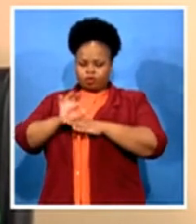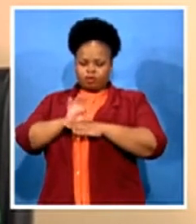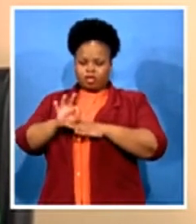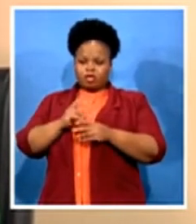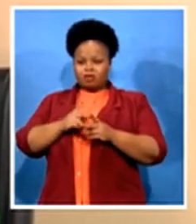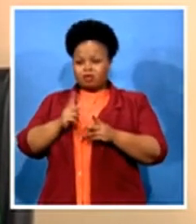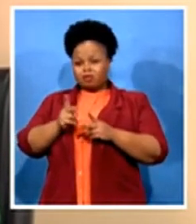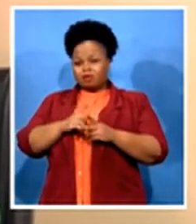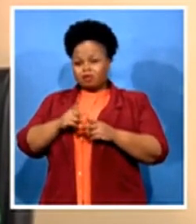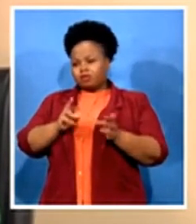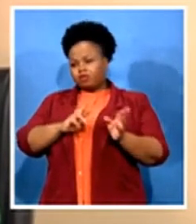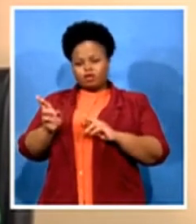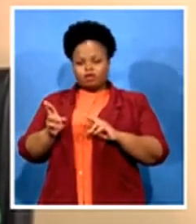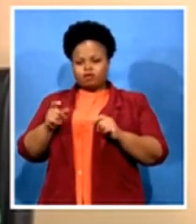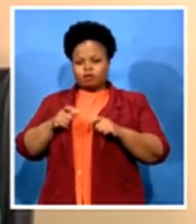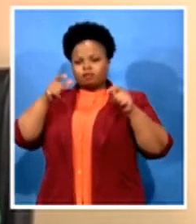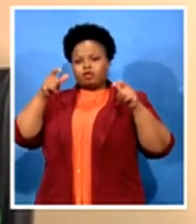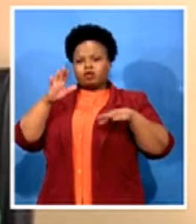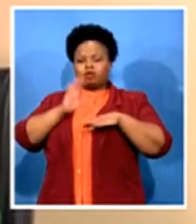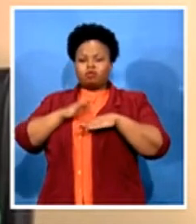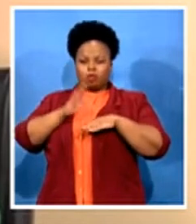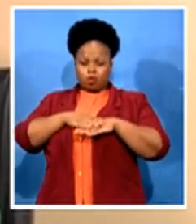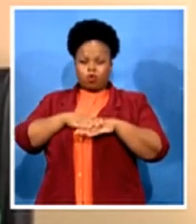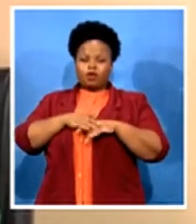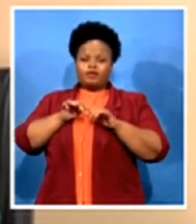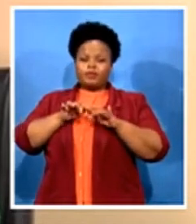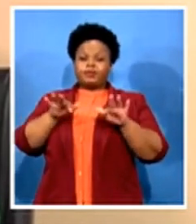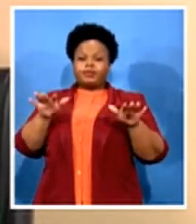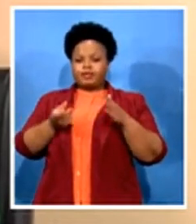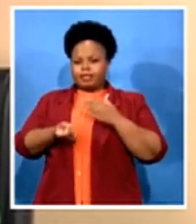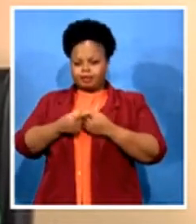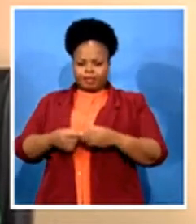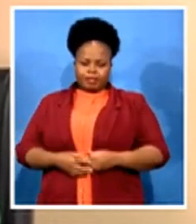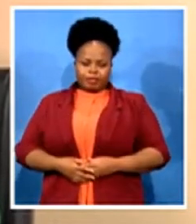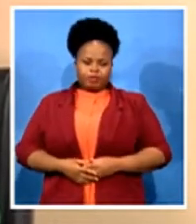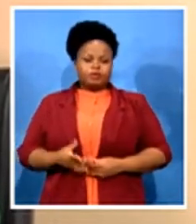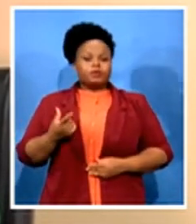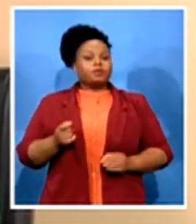extent of the surge. We do so by continuing to